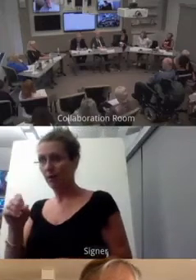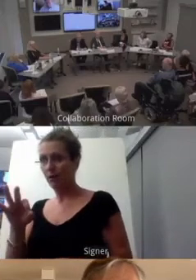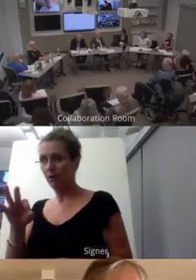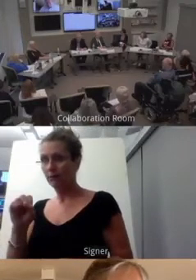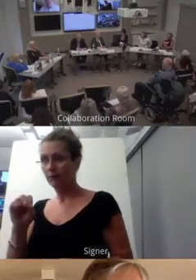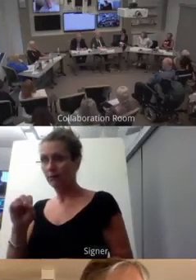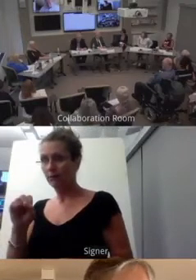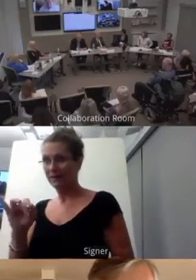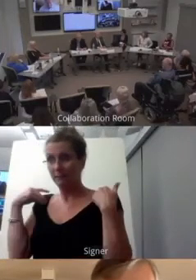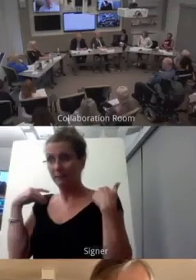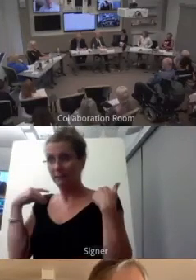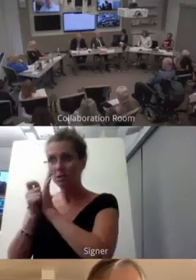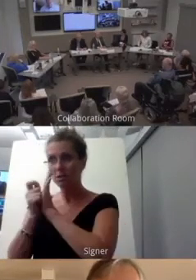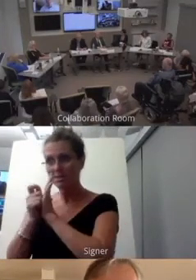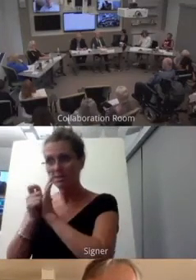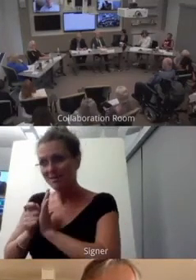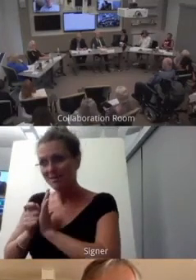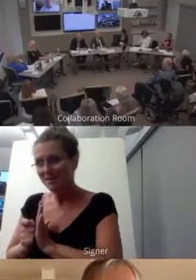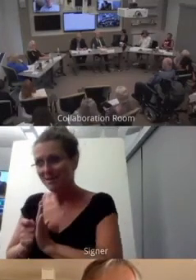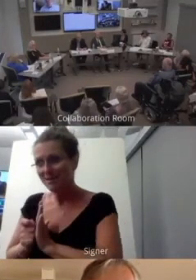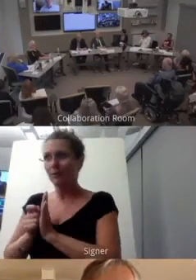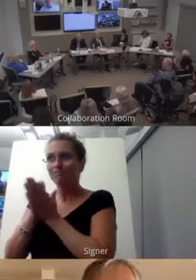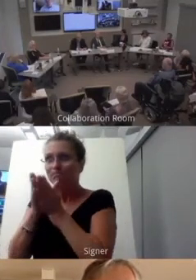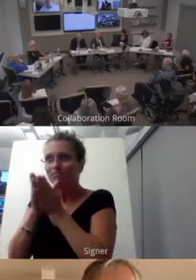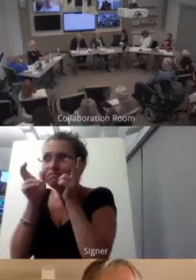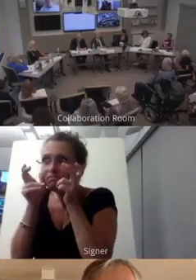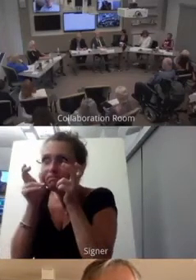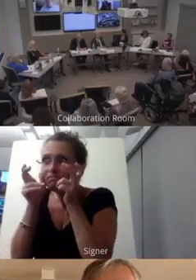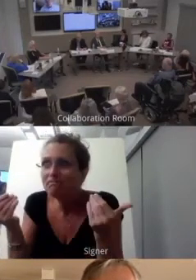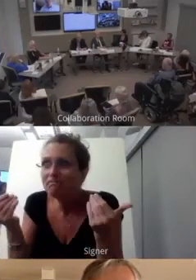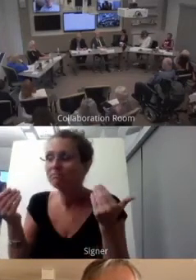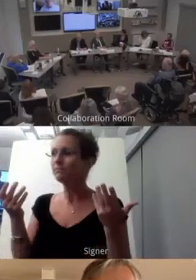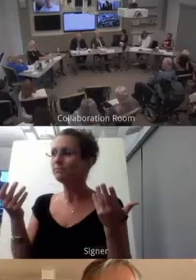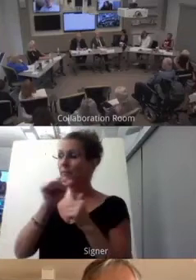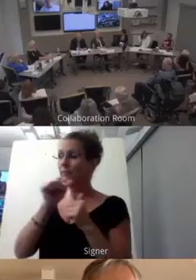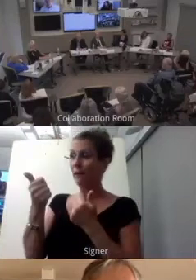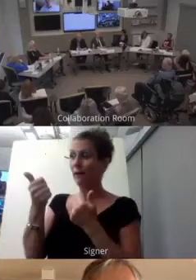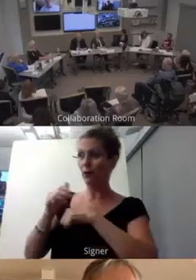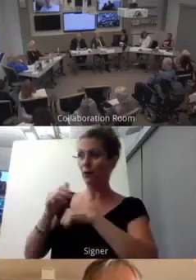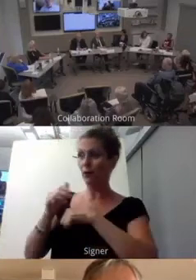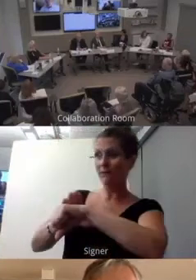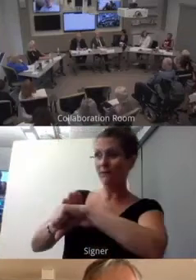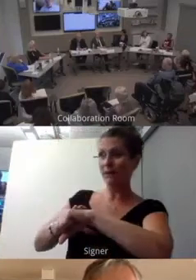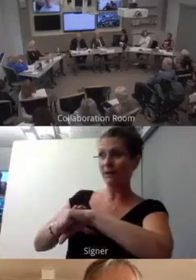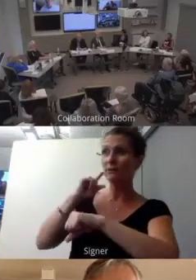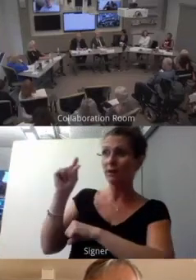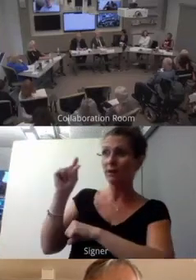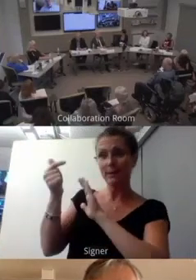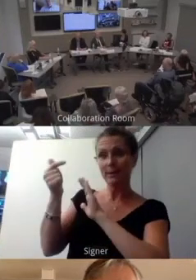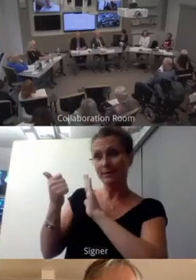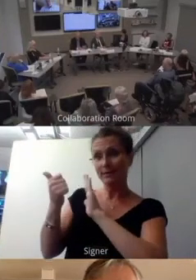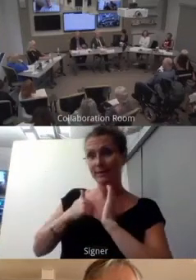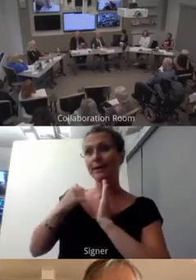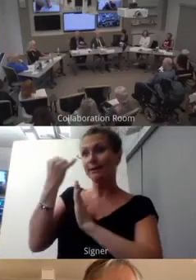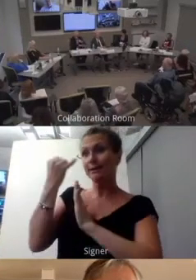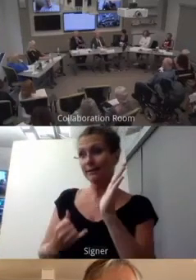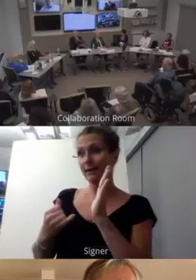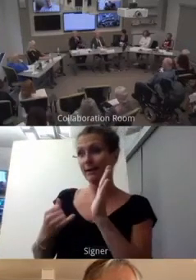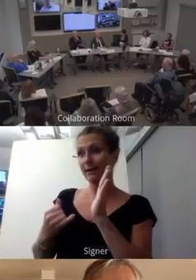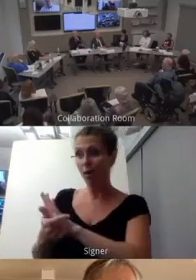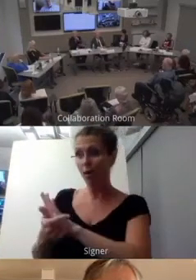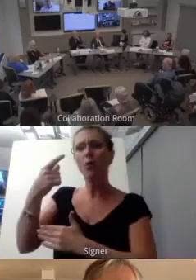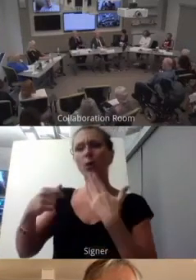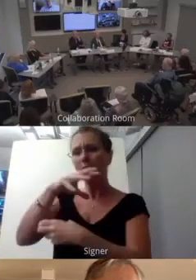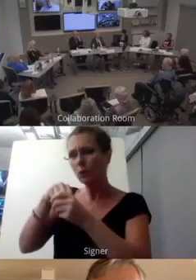you would give the government of Canada as they're designing our legislation on what to include to make it effective, to